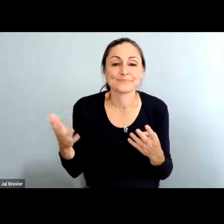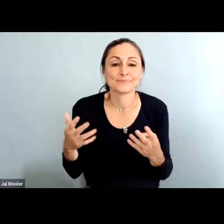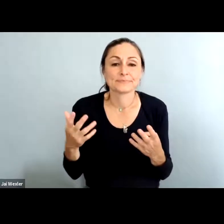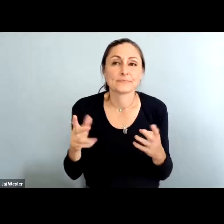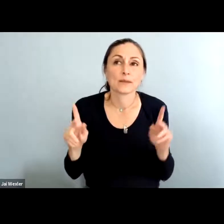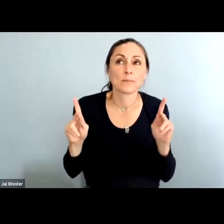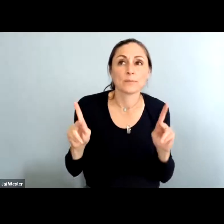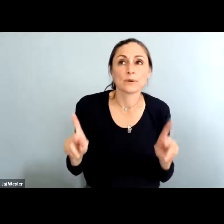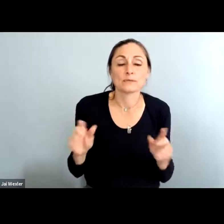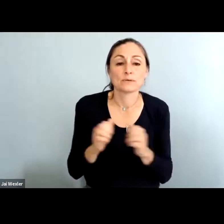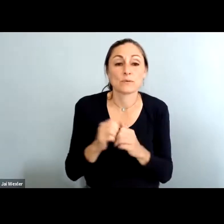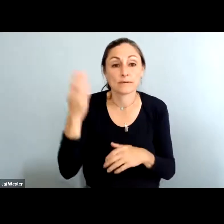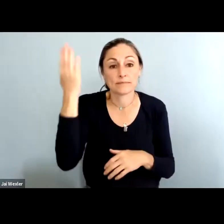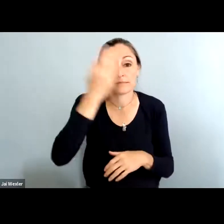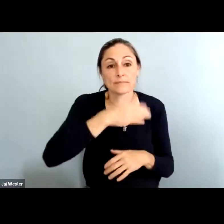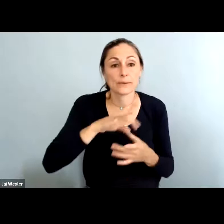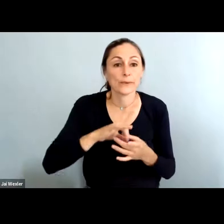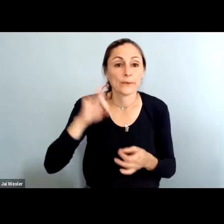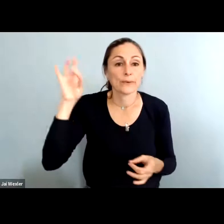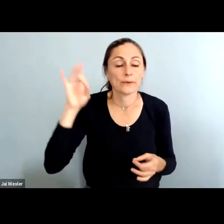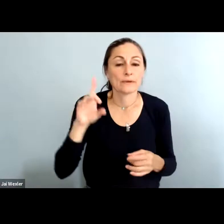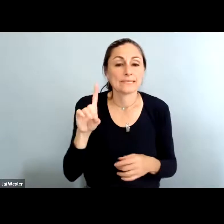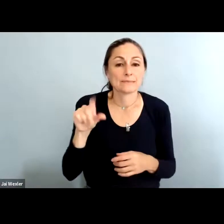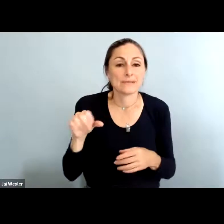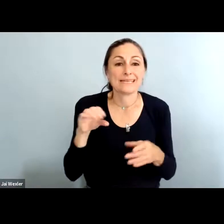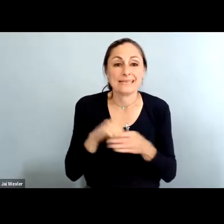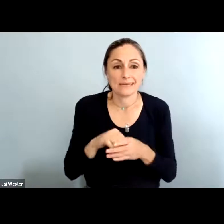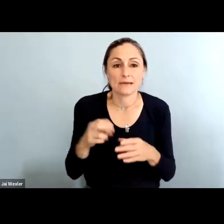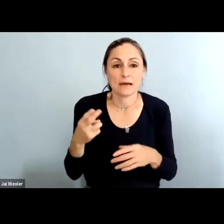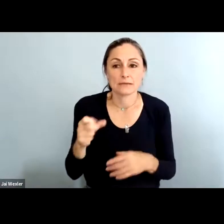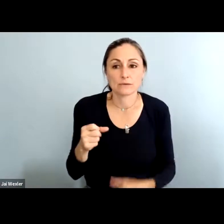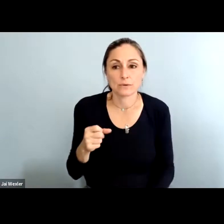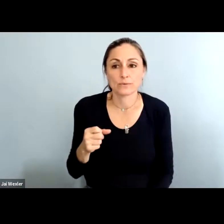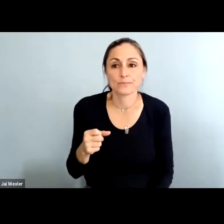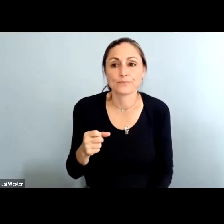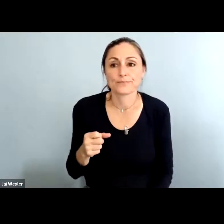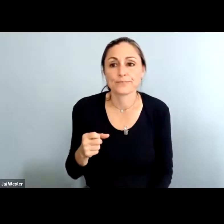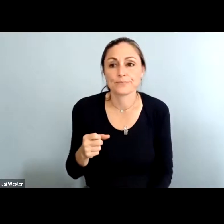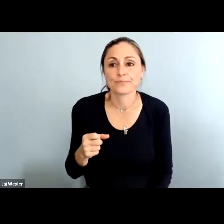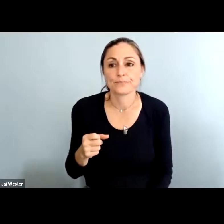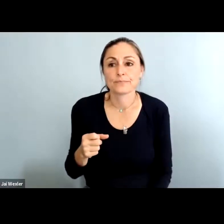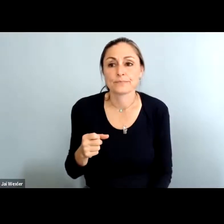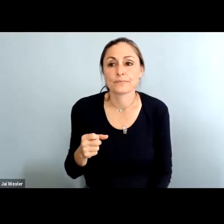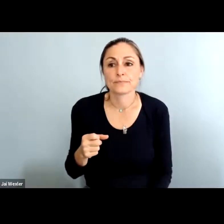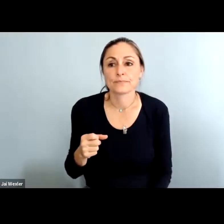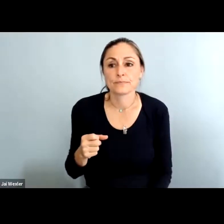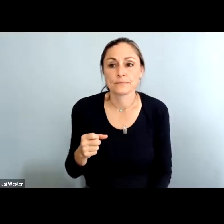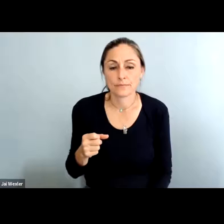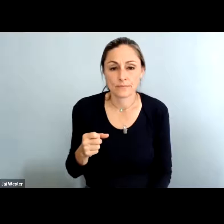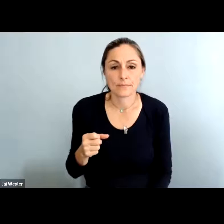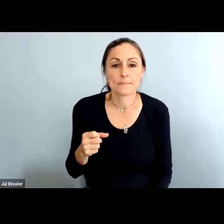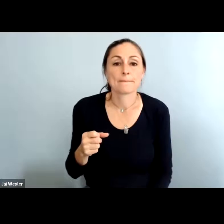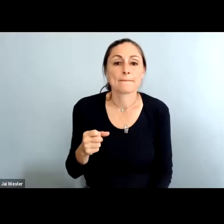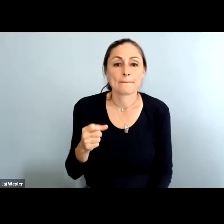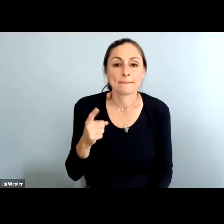person with an invisible disability in high school. It's so mesmerizing. And she calls